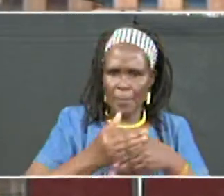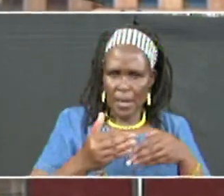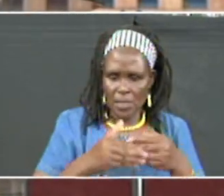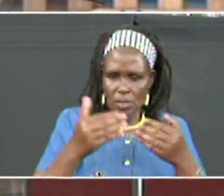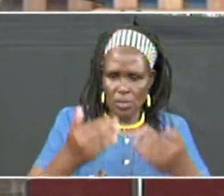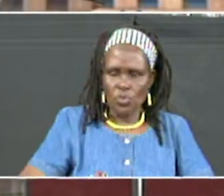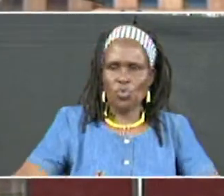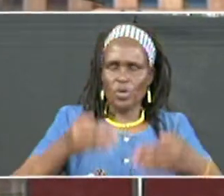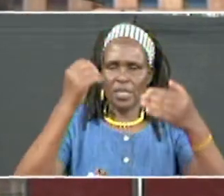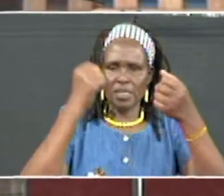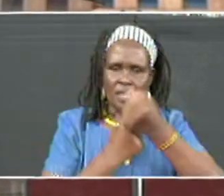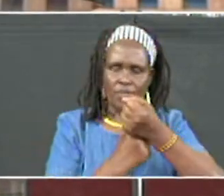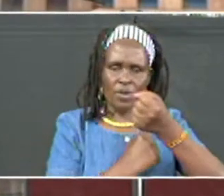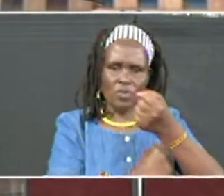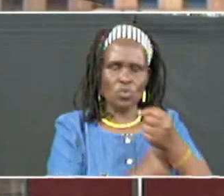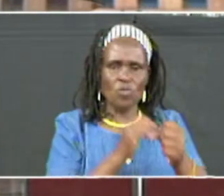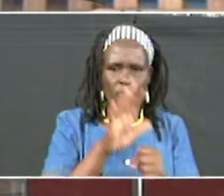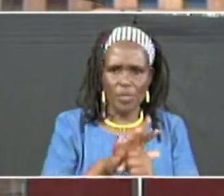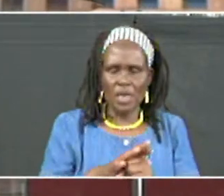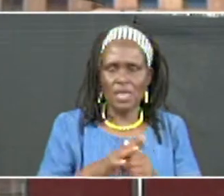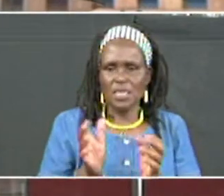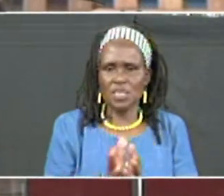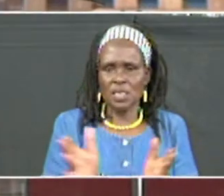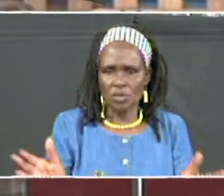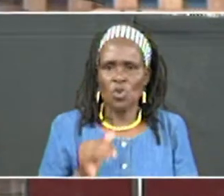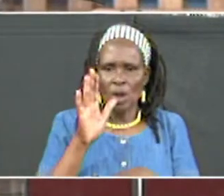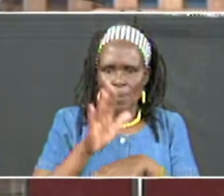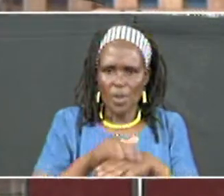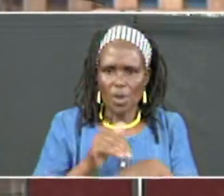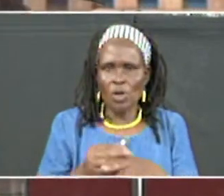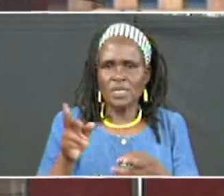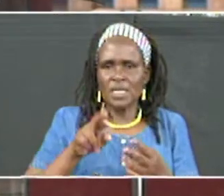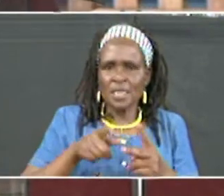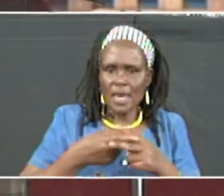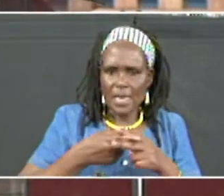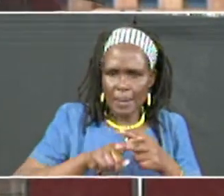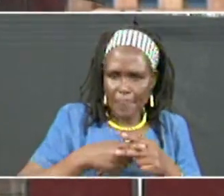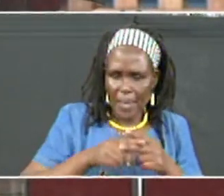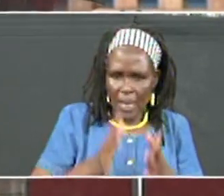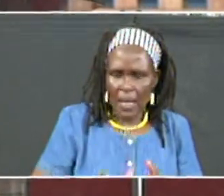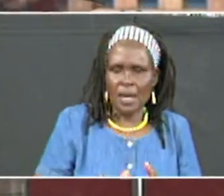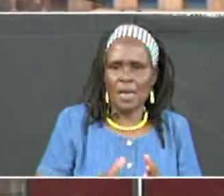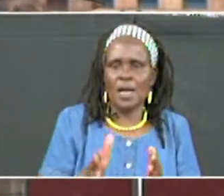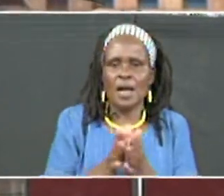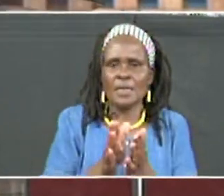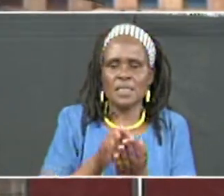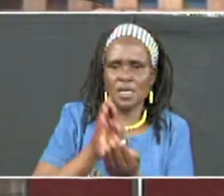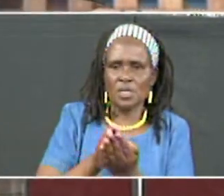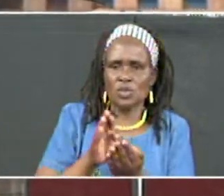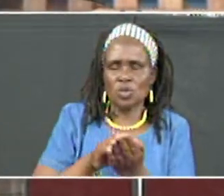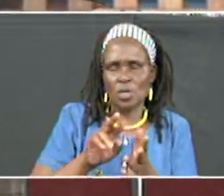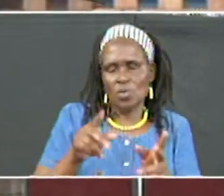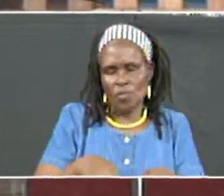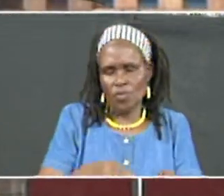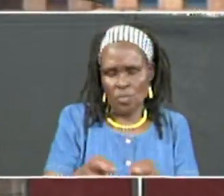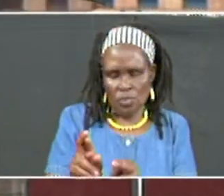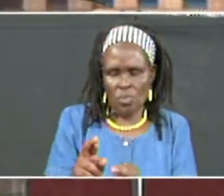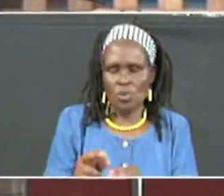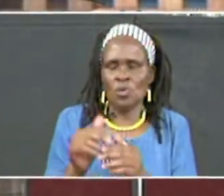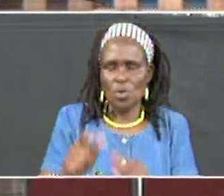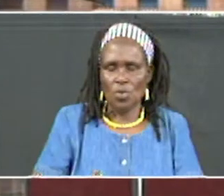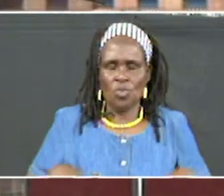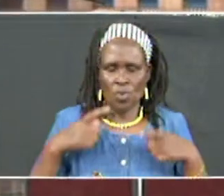many generations. You shall be called the repairer of the breach, the restorer of streets to dwell in. And I